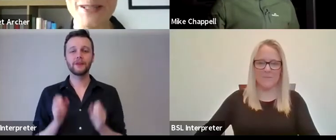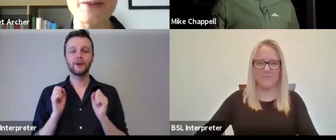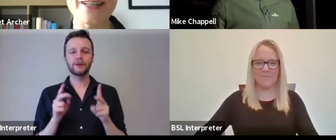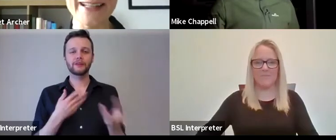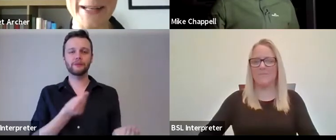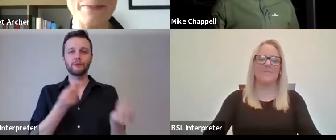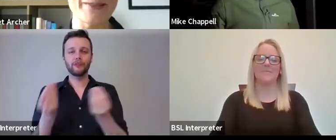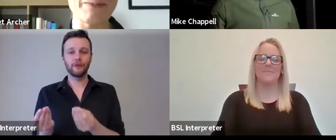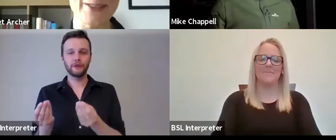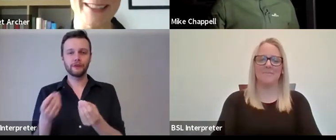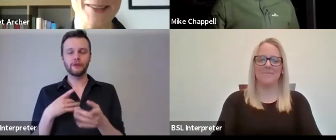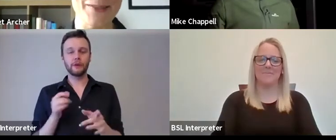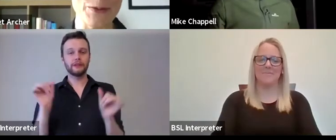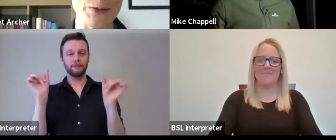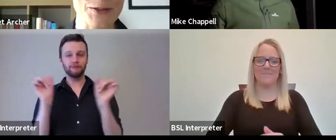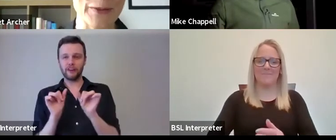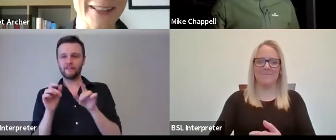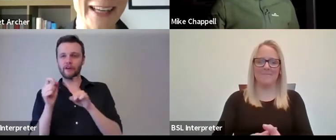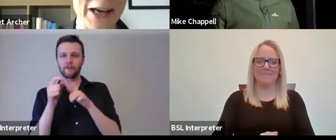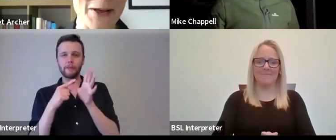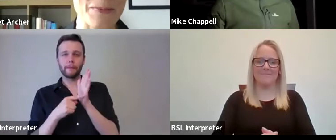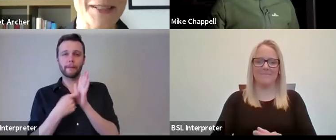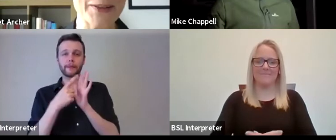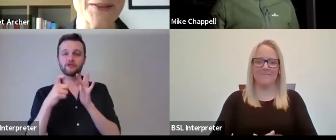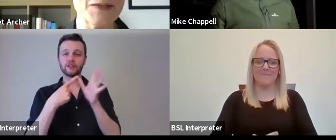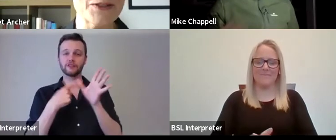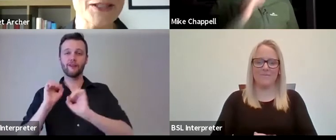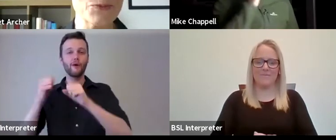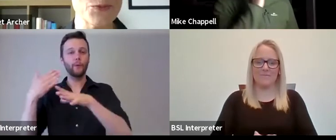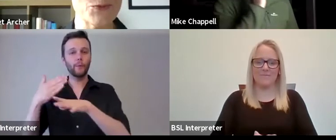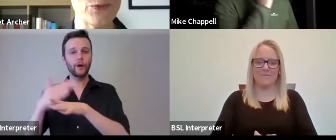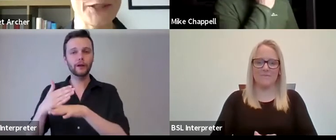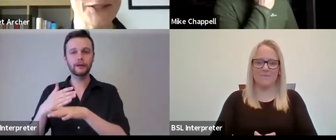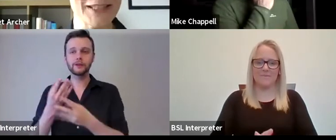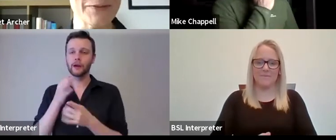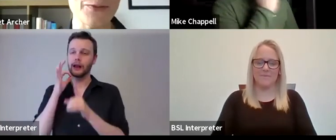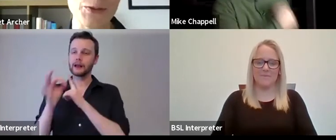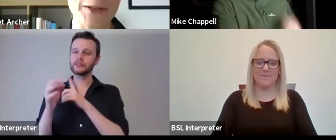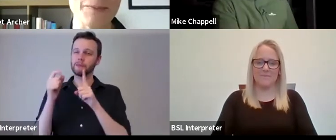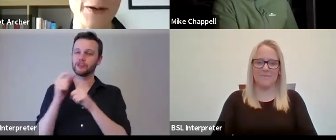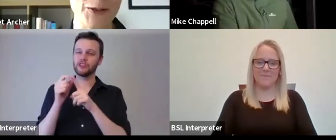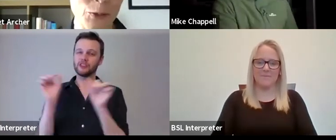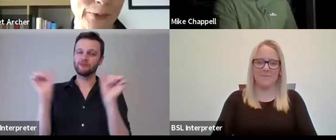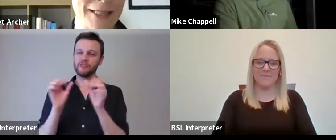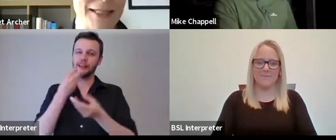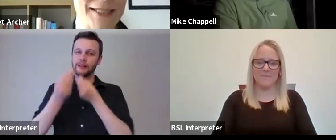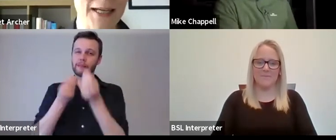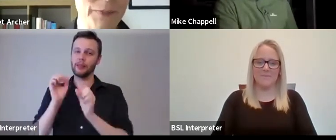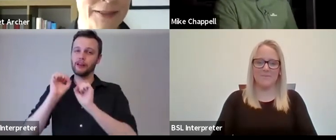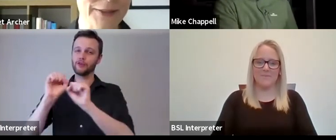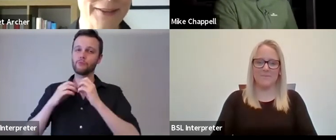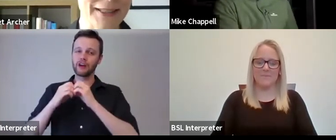I'm gonna move us on. We've had a glimpse of Patricia's Wu's work. So Patricia, will you just give us a few words about your